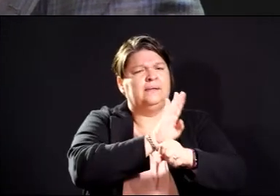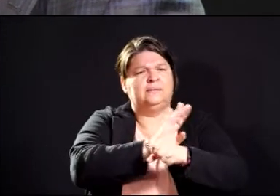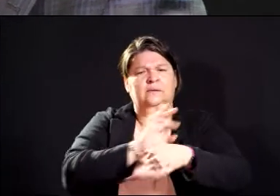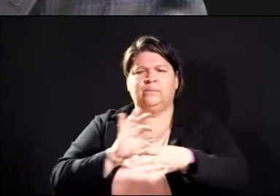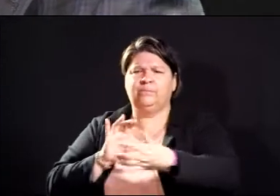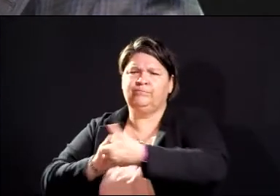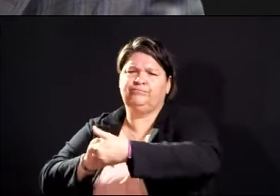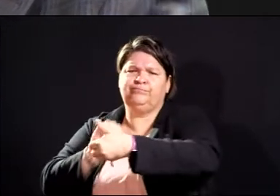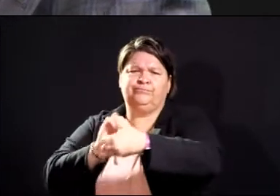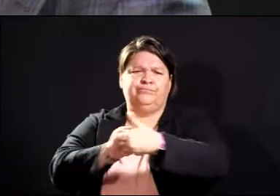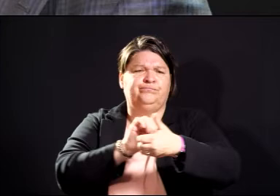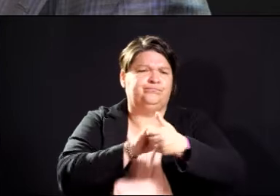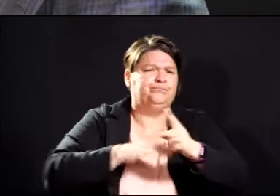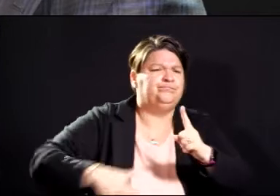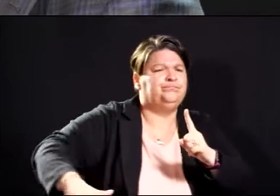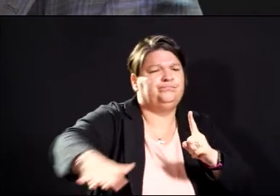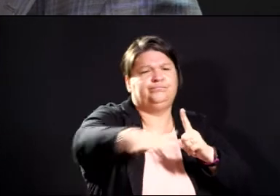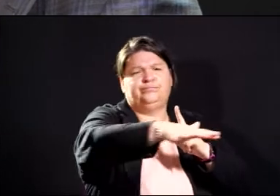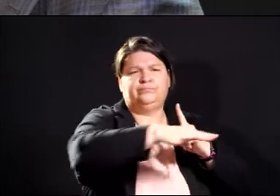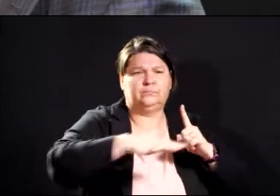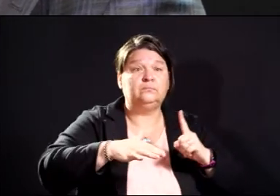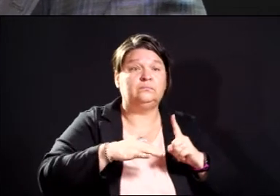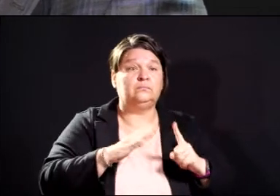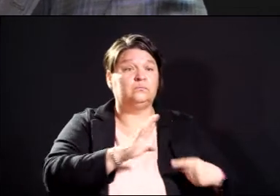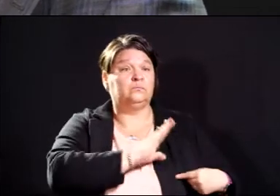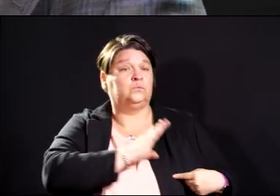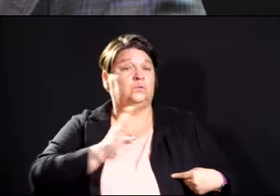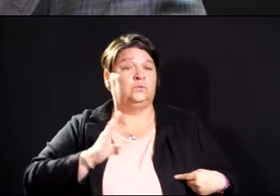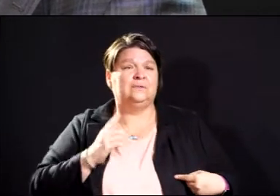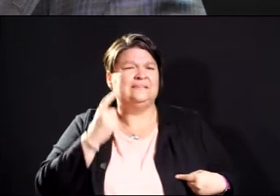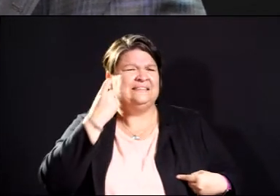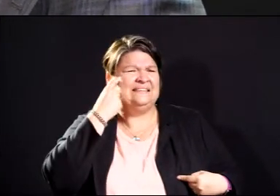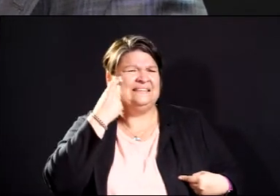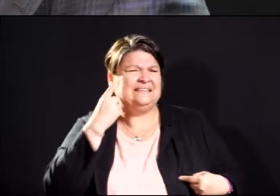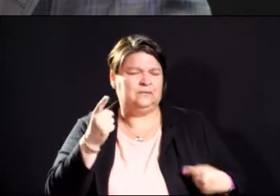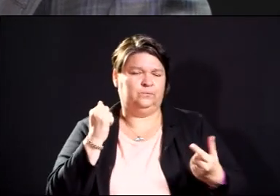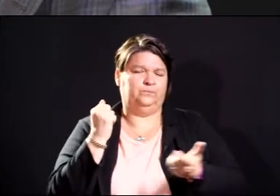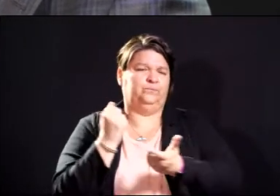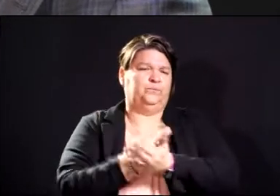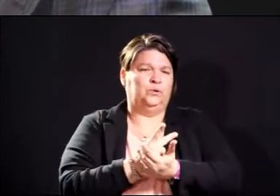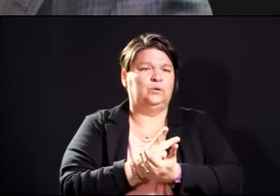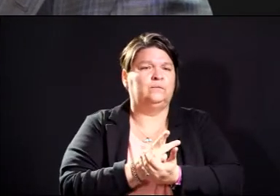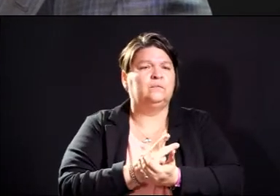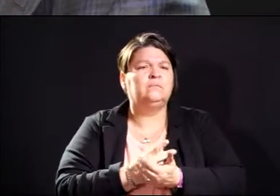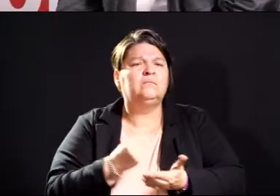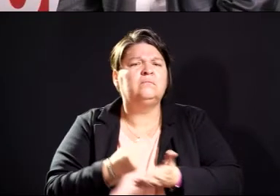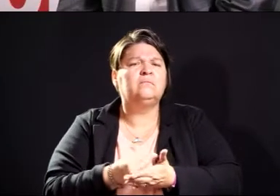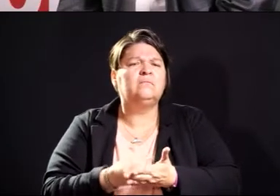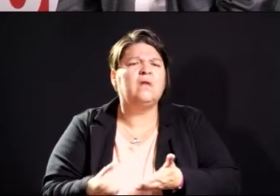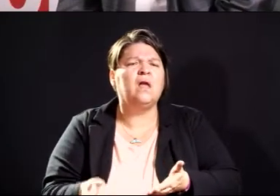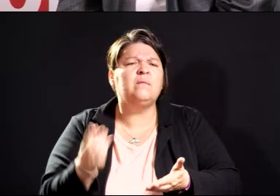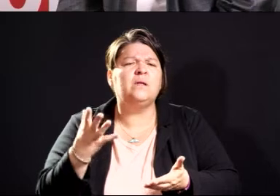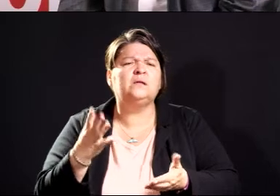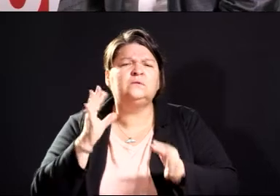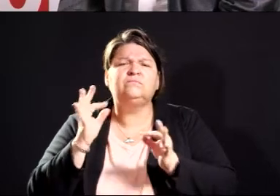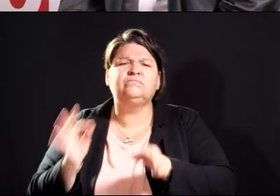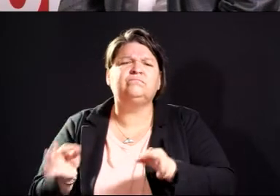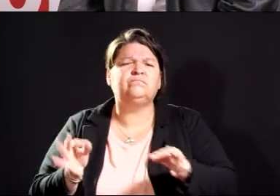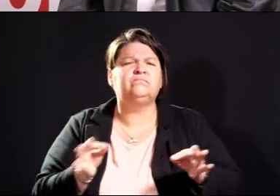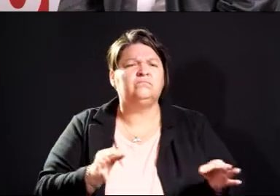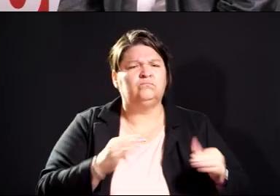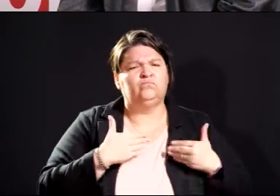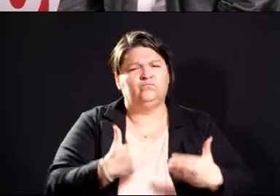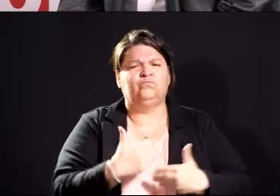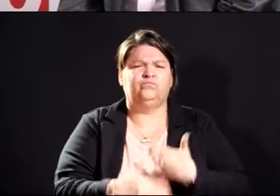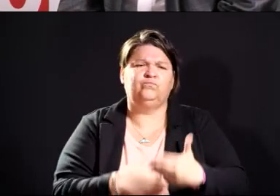taken a lot of steps, and again, the board approved many of those actions this morning to help all of our business partners during this time. And we had a